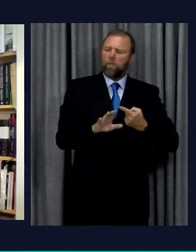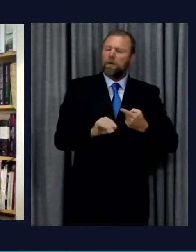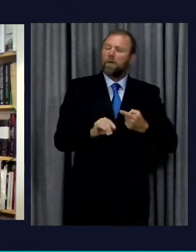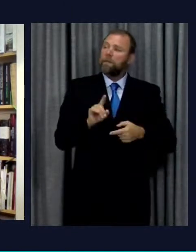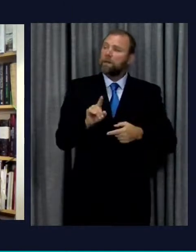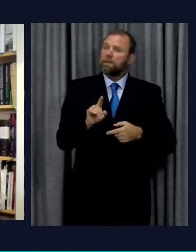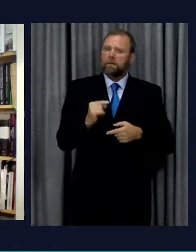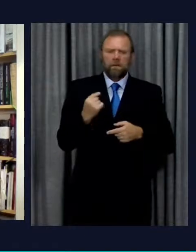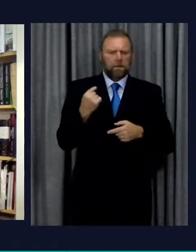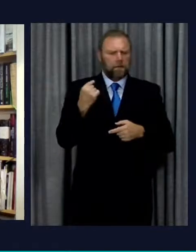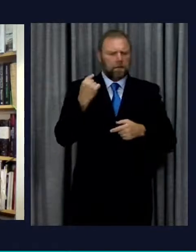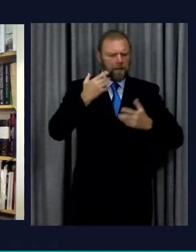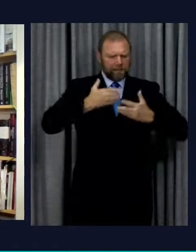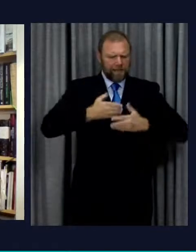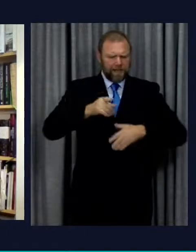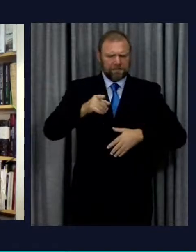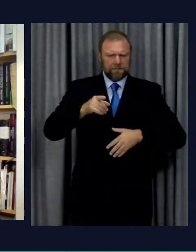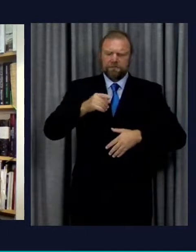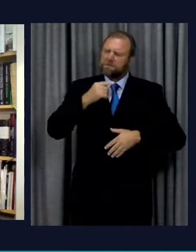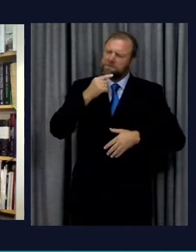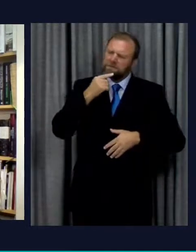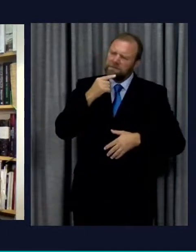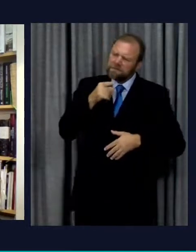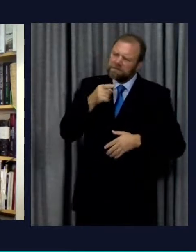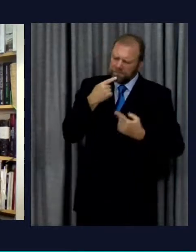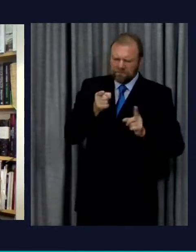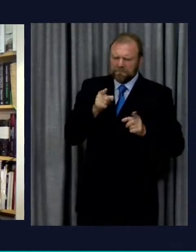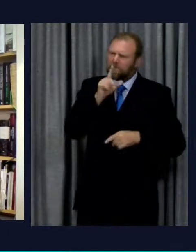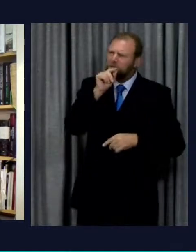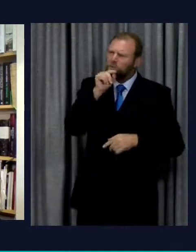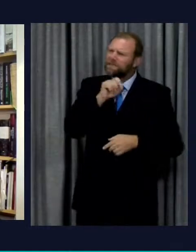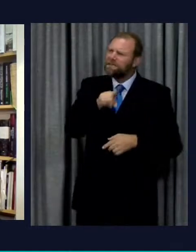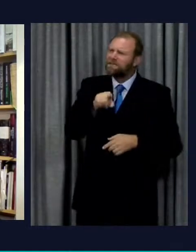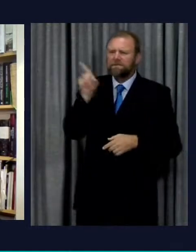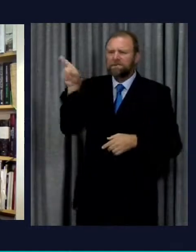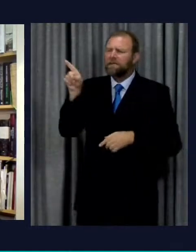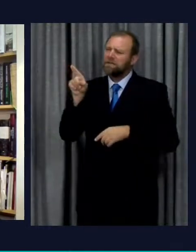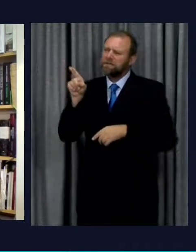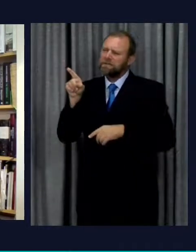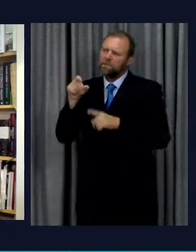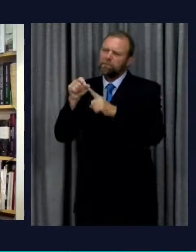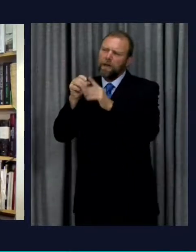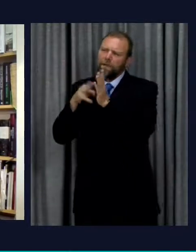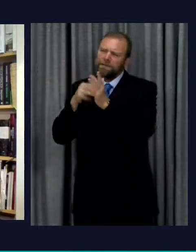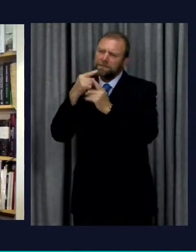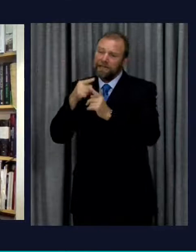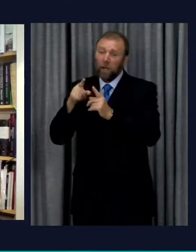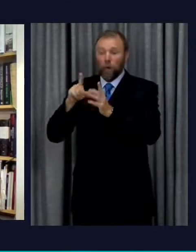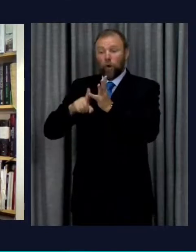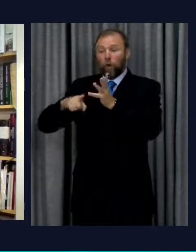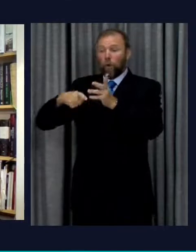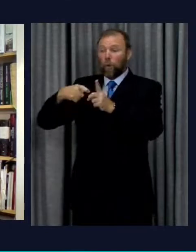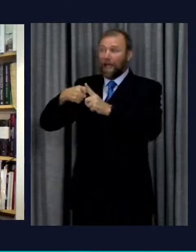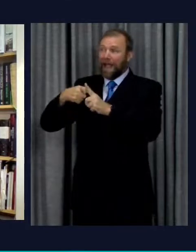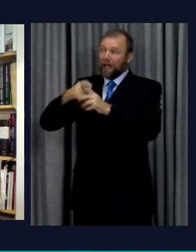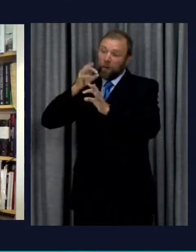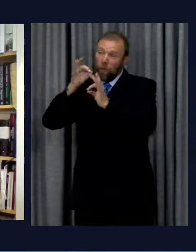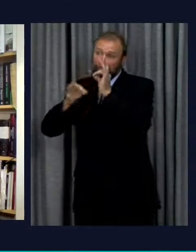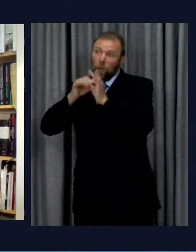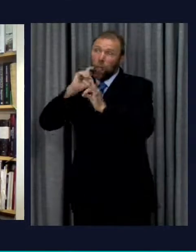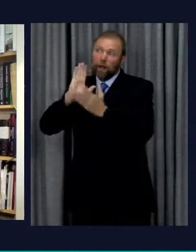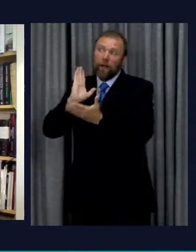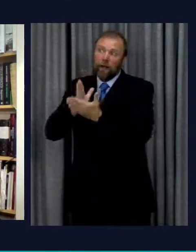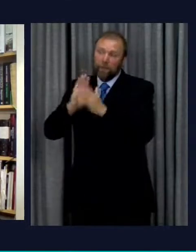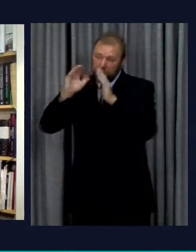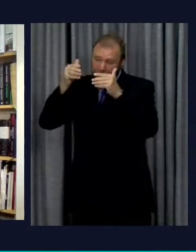been given guarantees by the Prime Minister that the UK inquiry will have a proper Welsh dimension. Does that